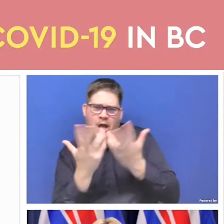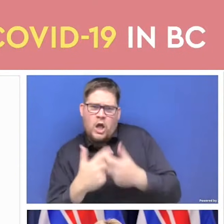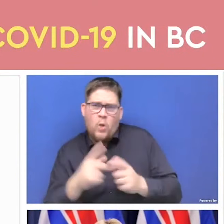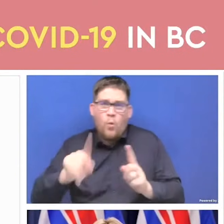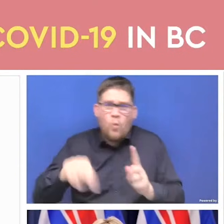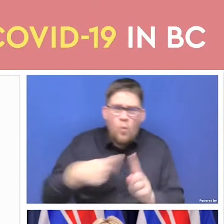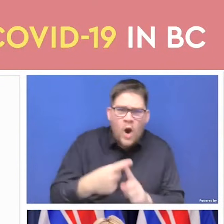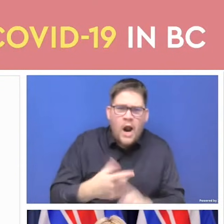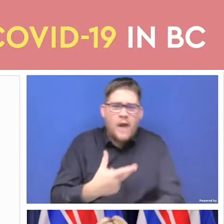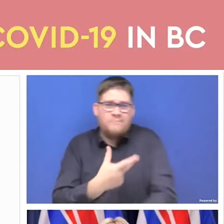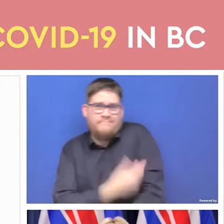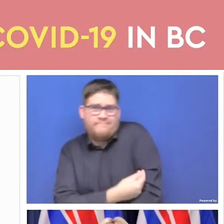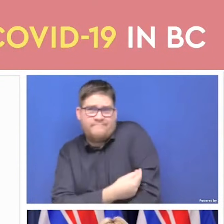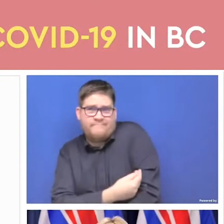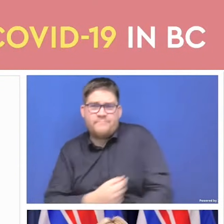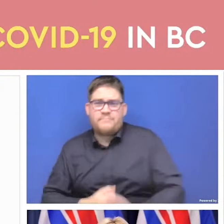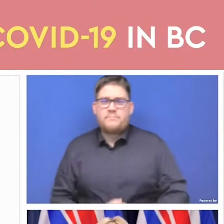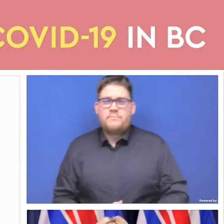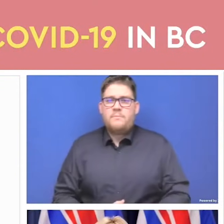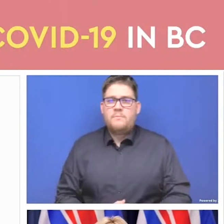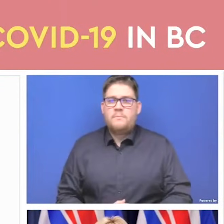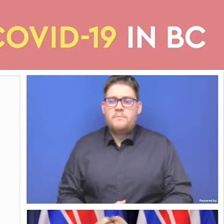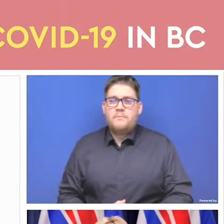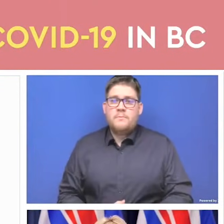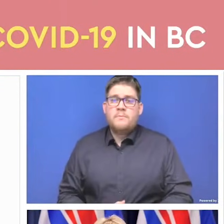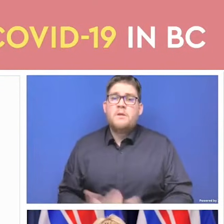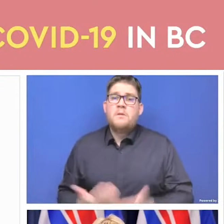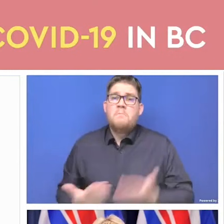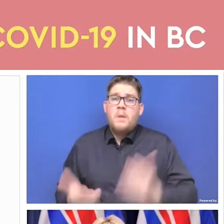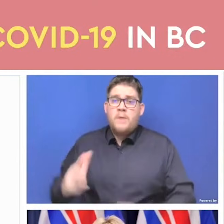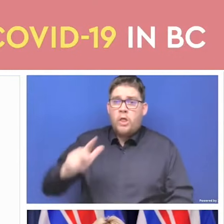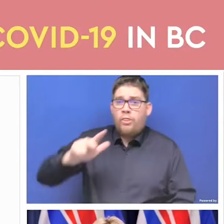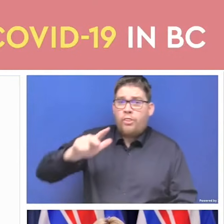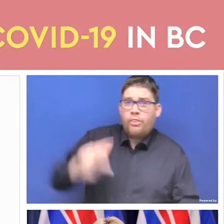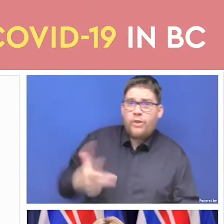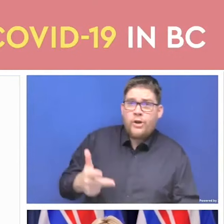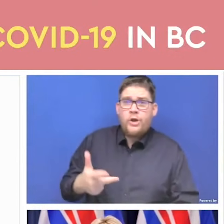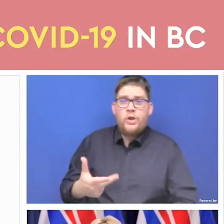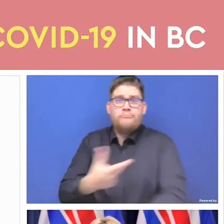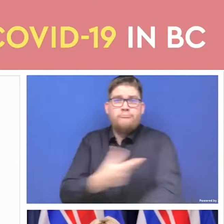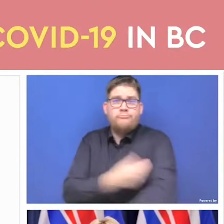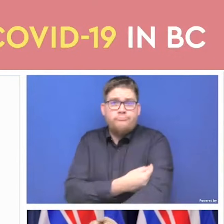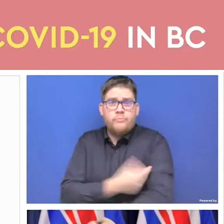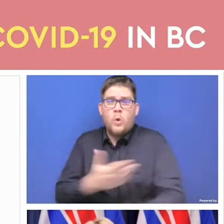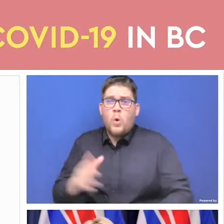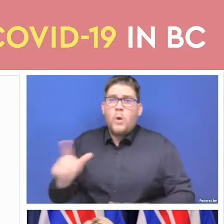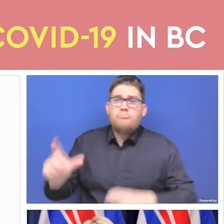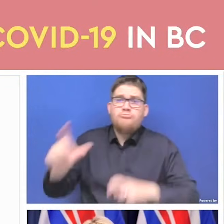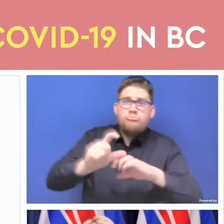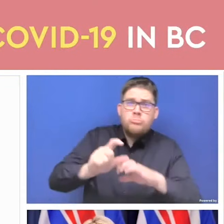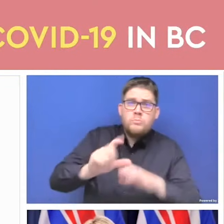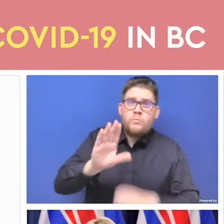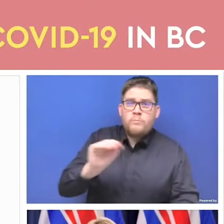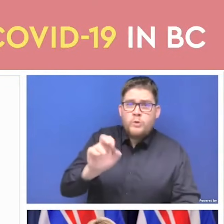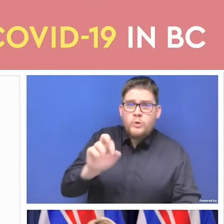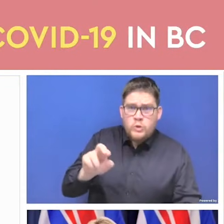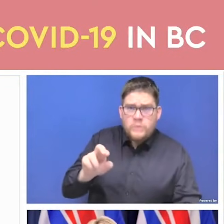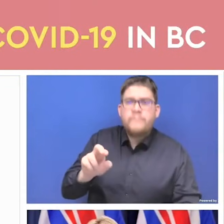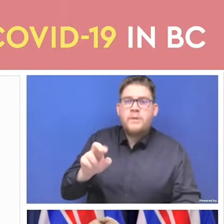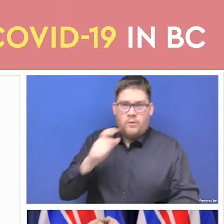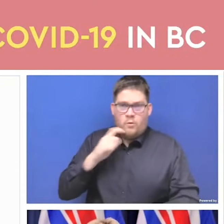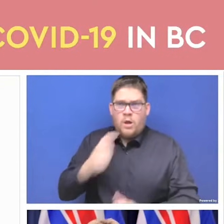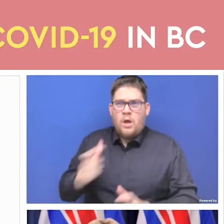be that this third dose, this booster dose, gives longer lasting protection that may last for